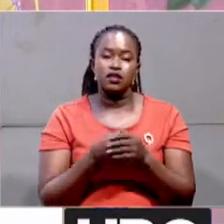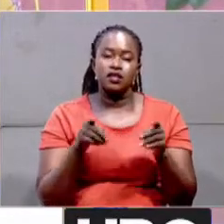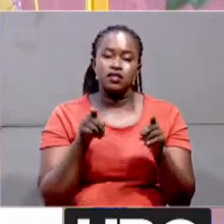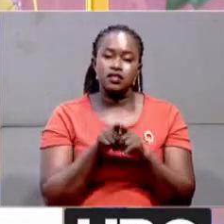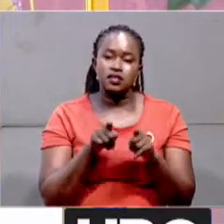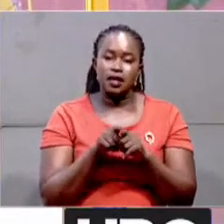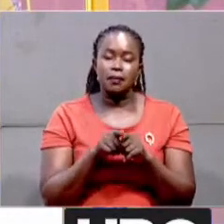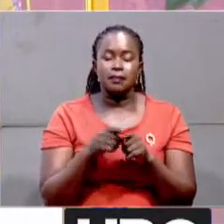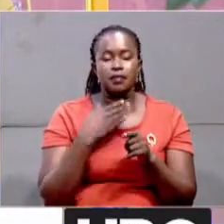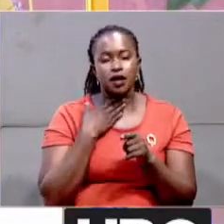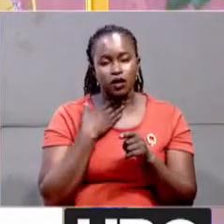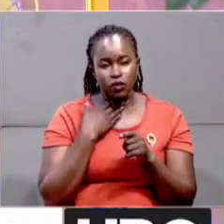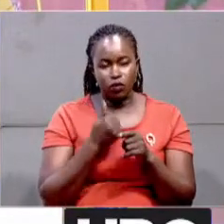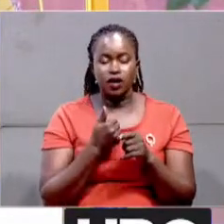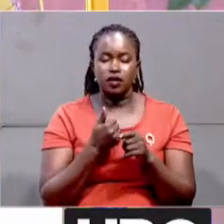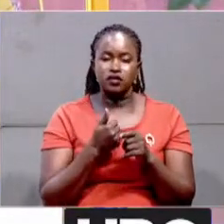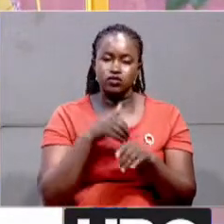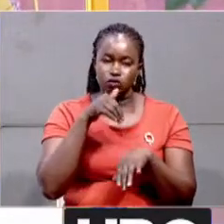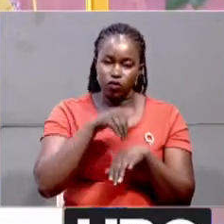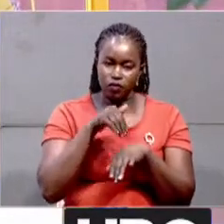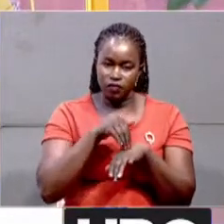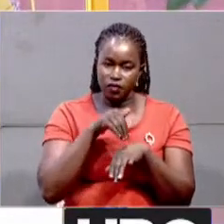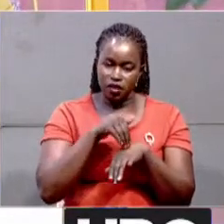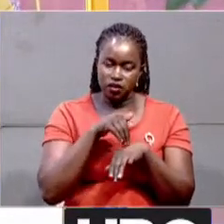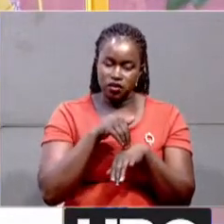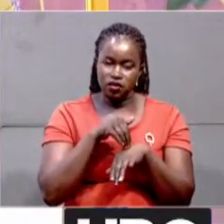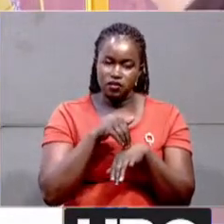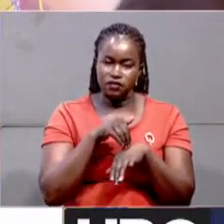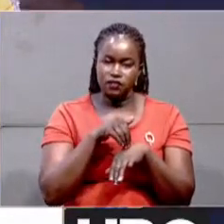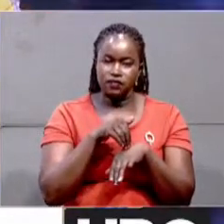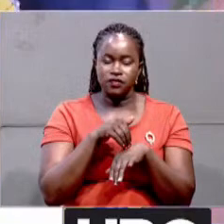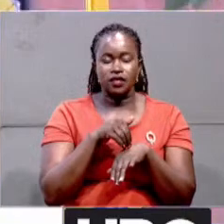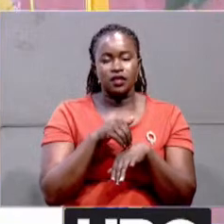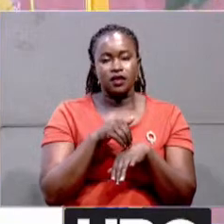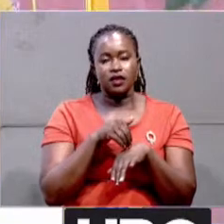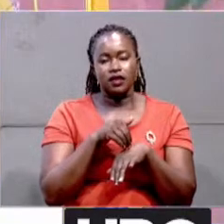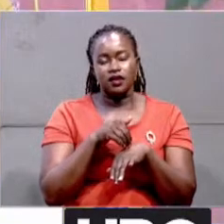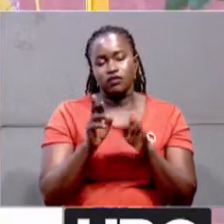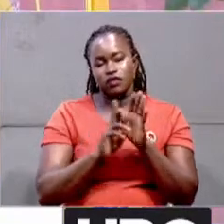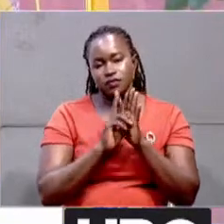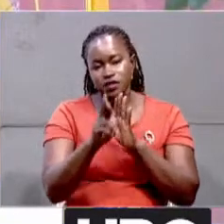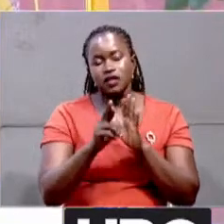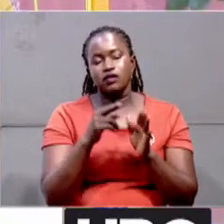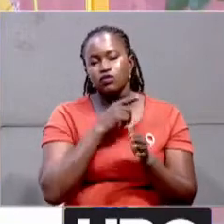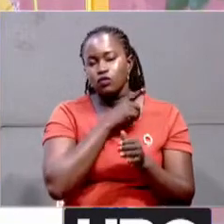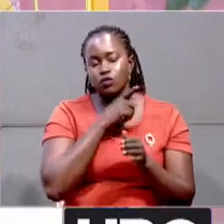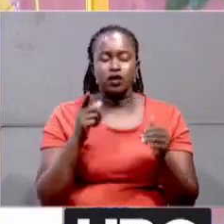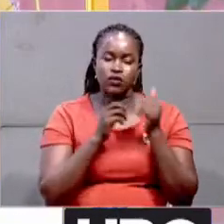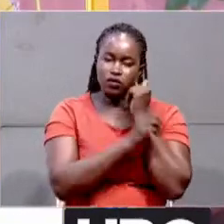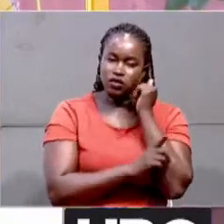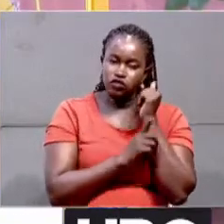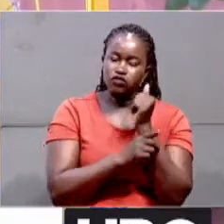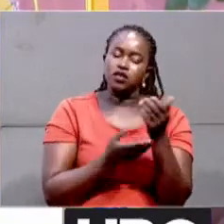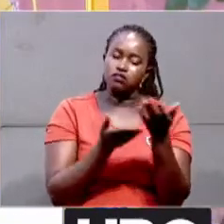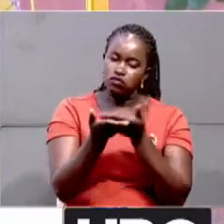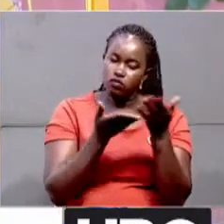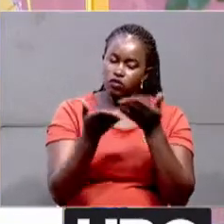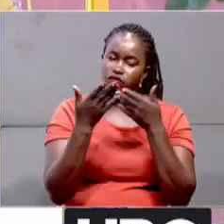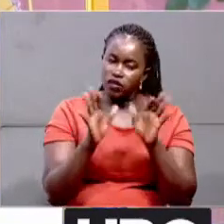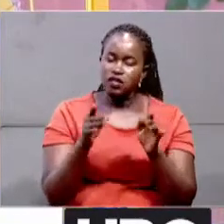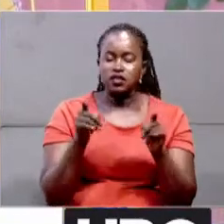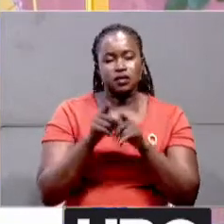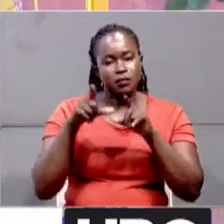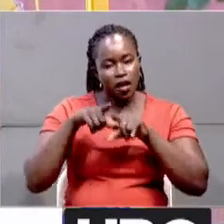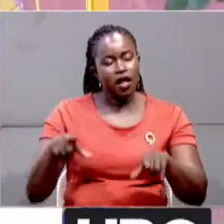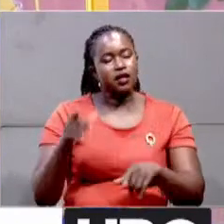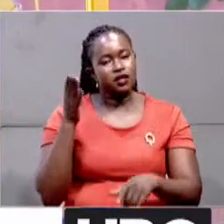I want also to commit on behalf of the Luwero District. We have already engaged with them and the land is